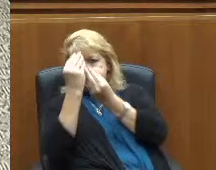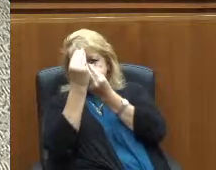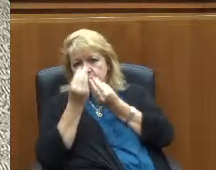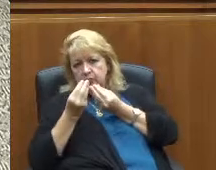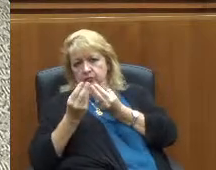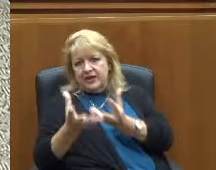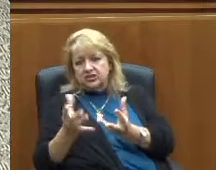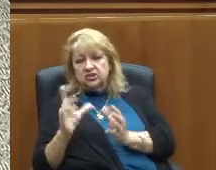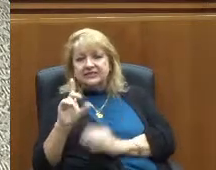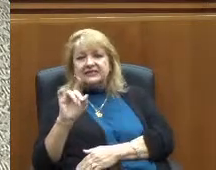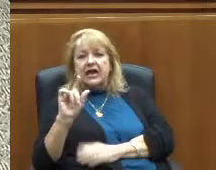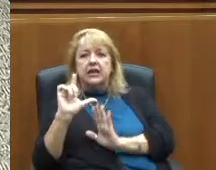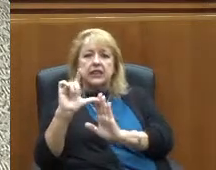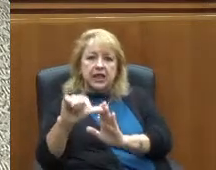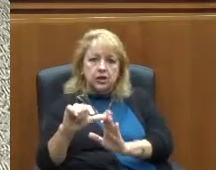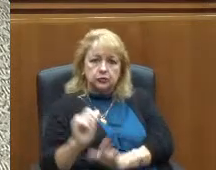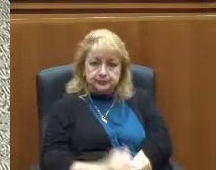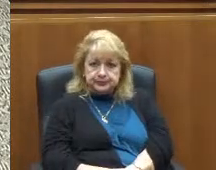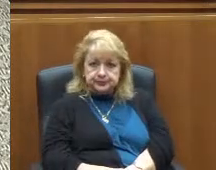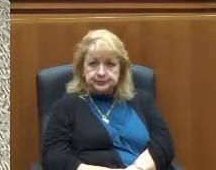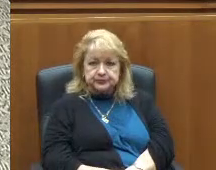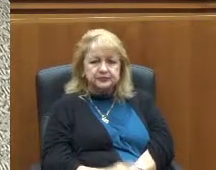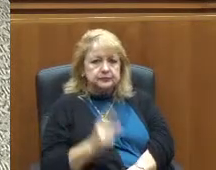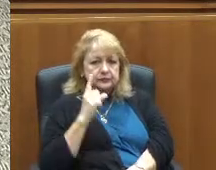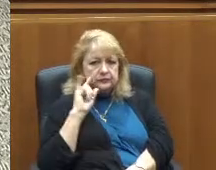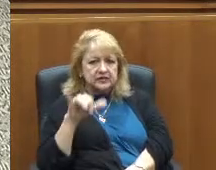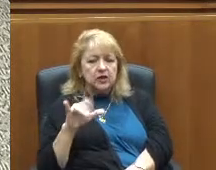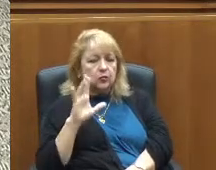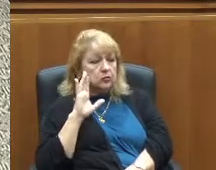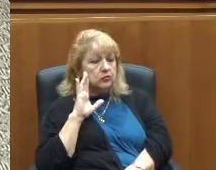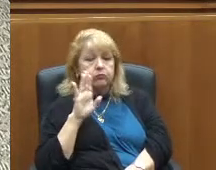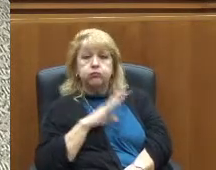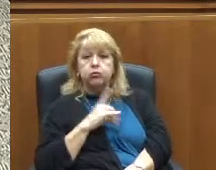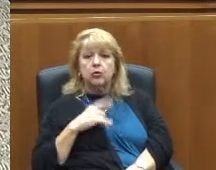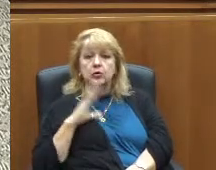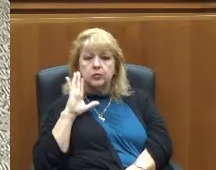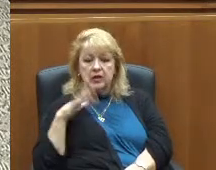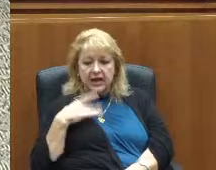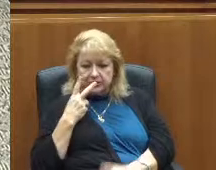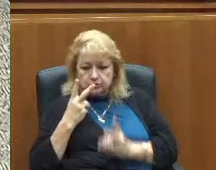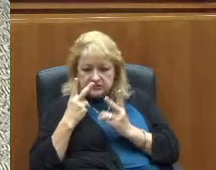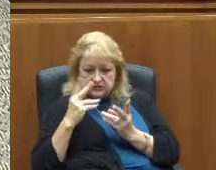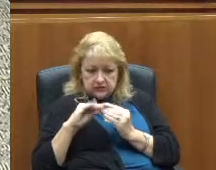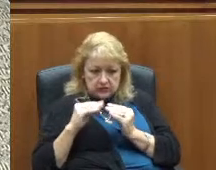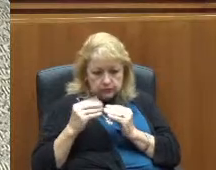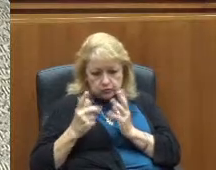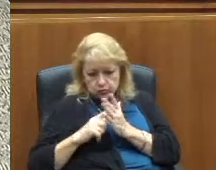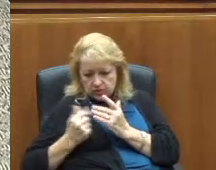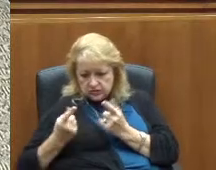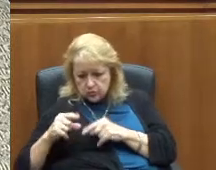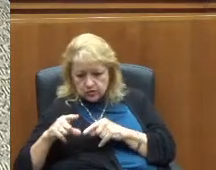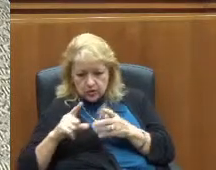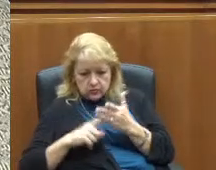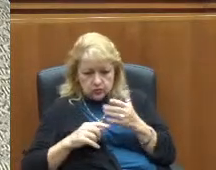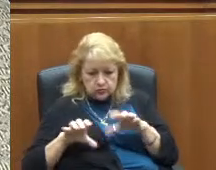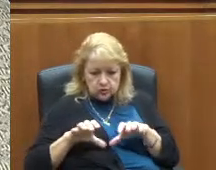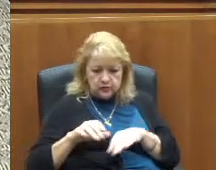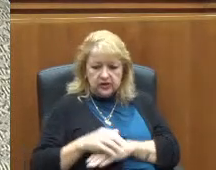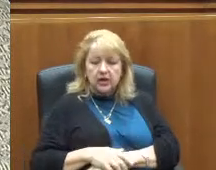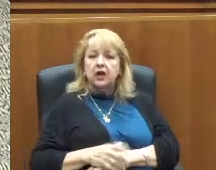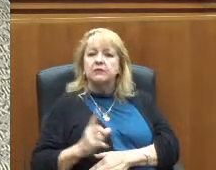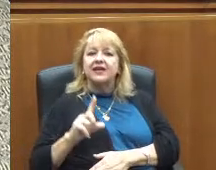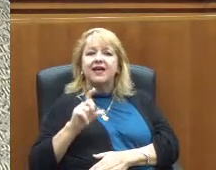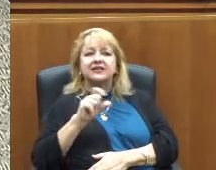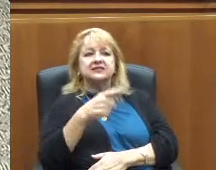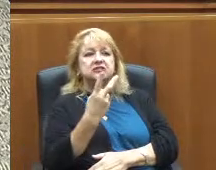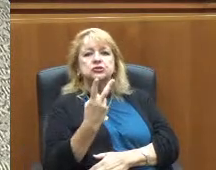for the board at a later date. And I think that will be well received by the board But I do want to take an opportunity just to ask these